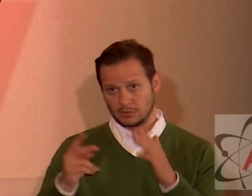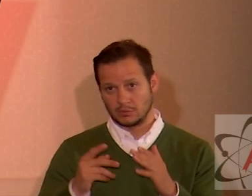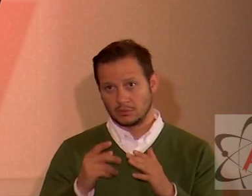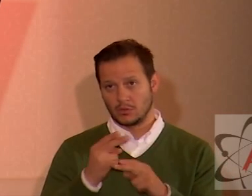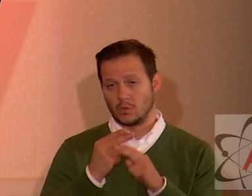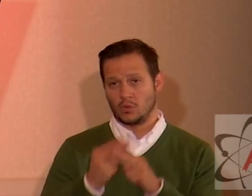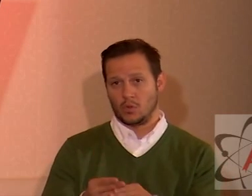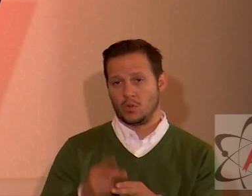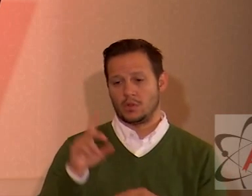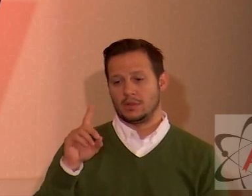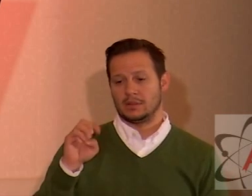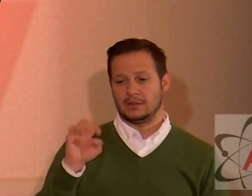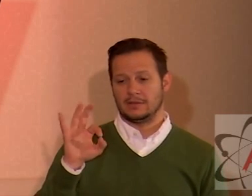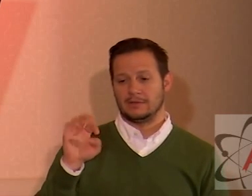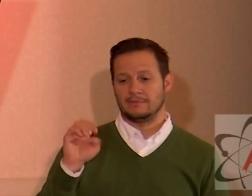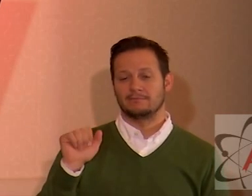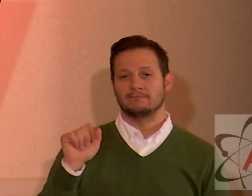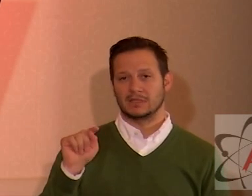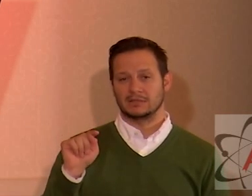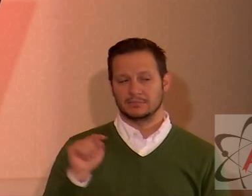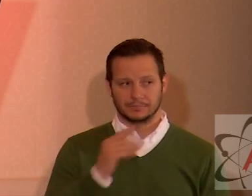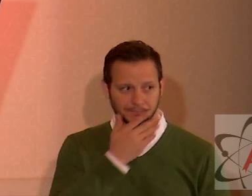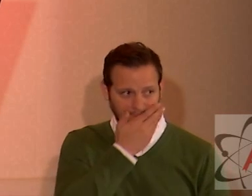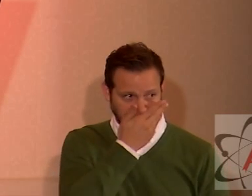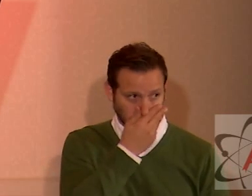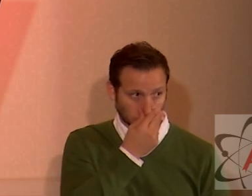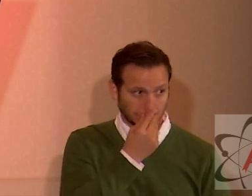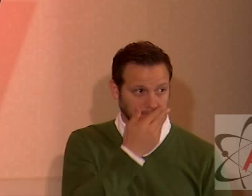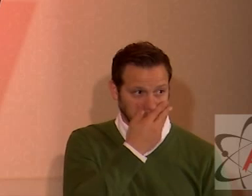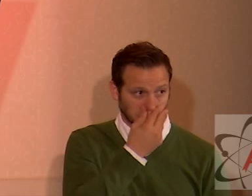defeat. Here's what they're finding.